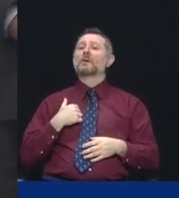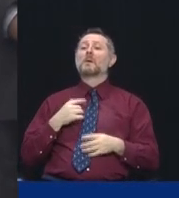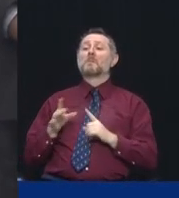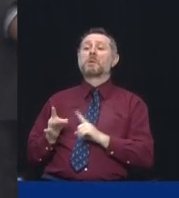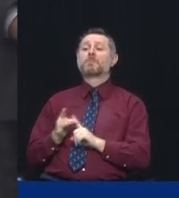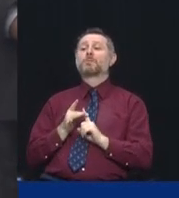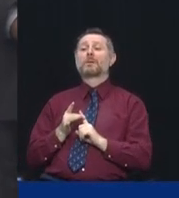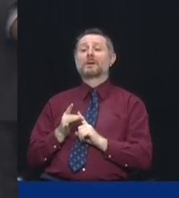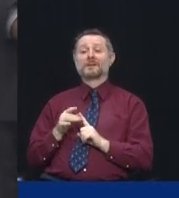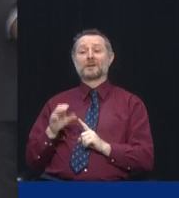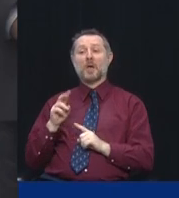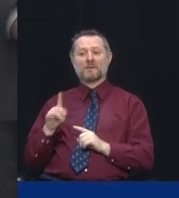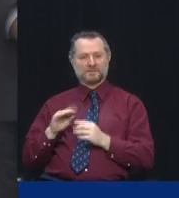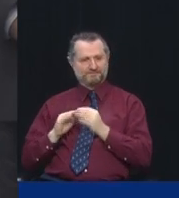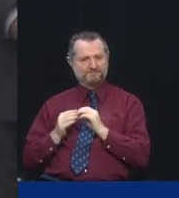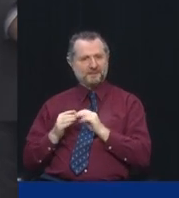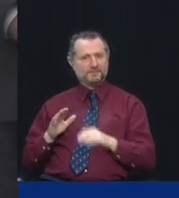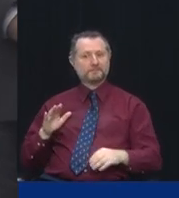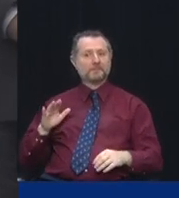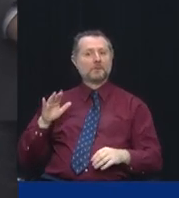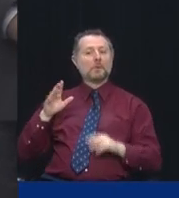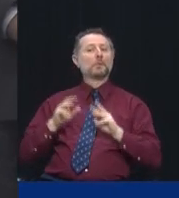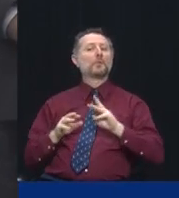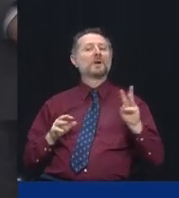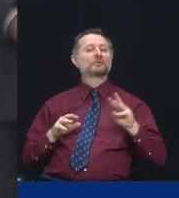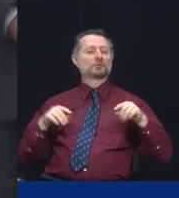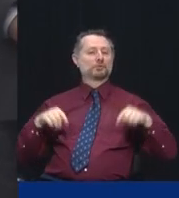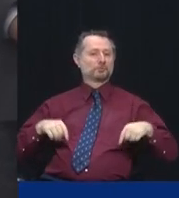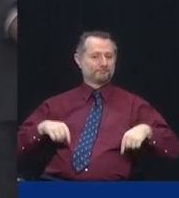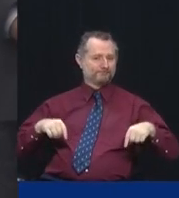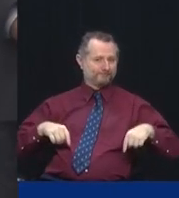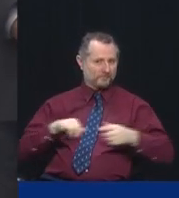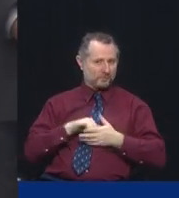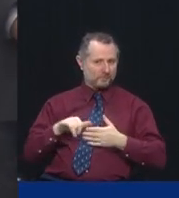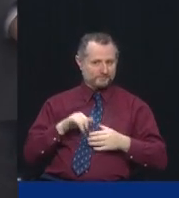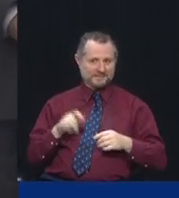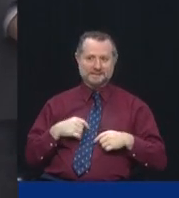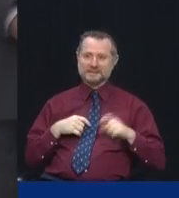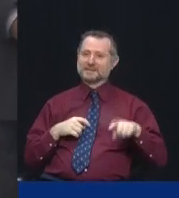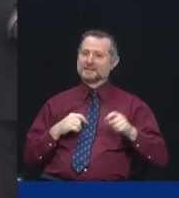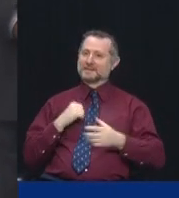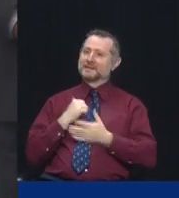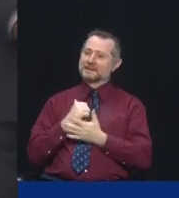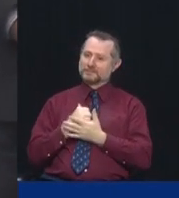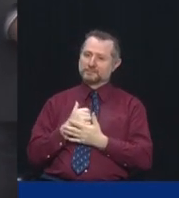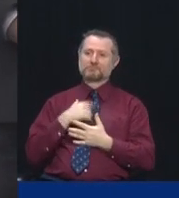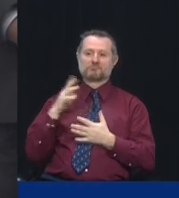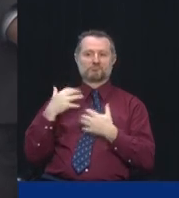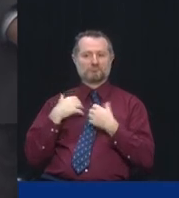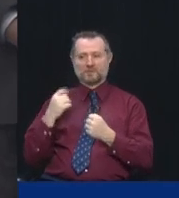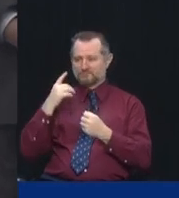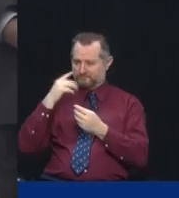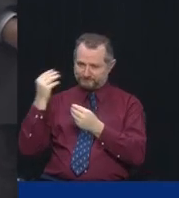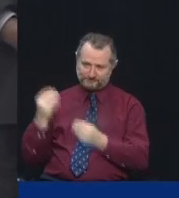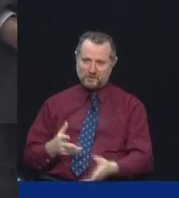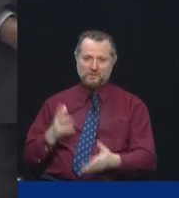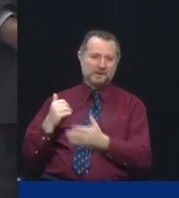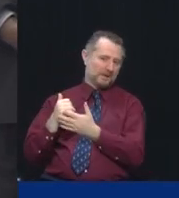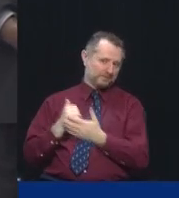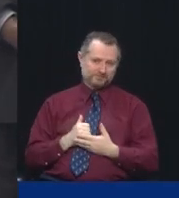increase in Western New York. This is a community that urgently needs the help, and we are grateful to you for providing that.